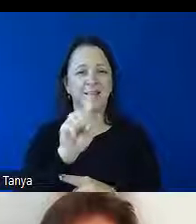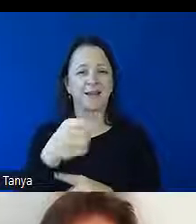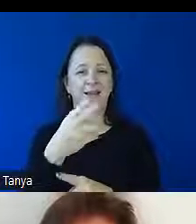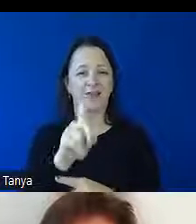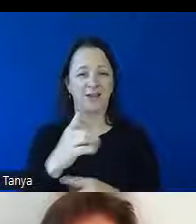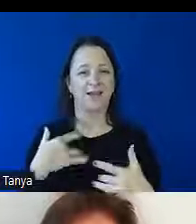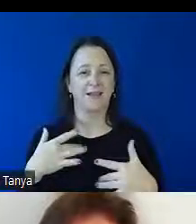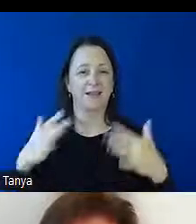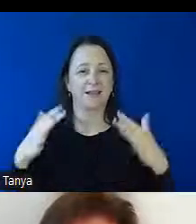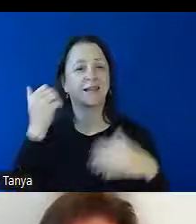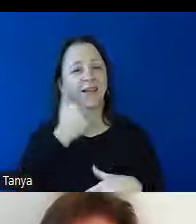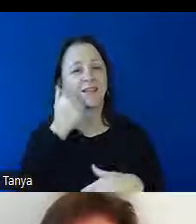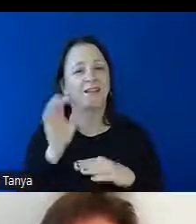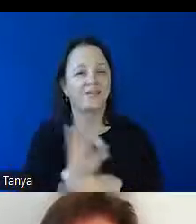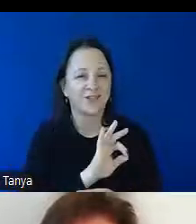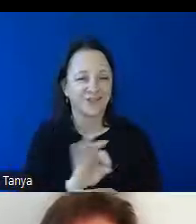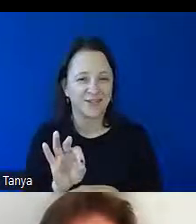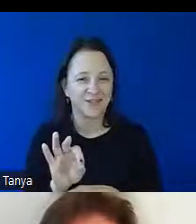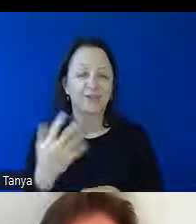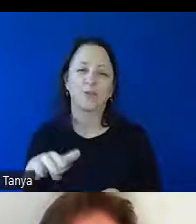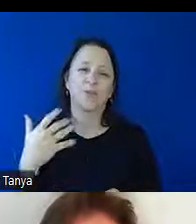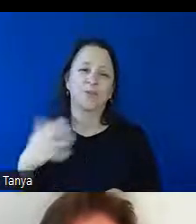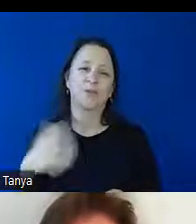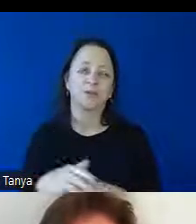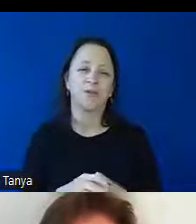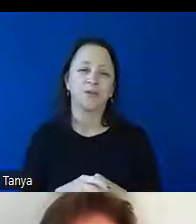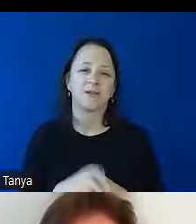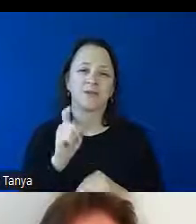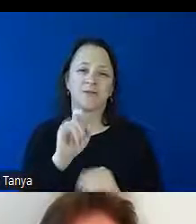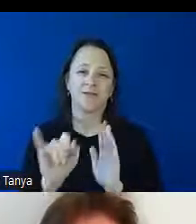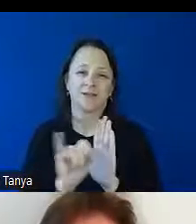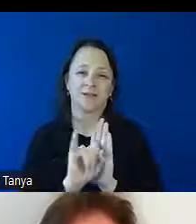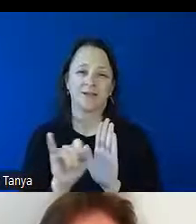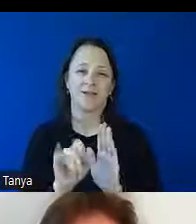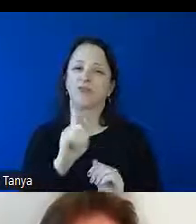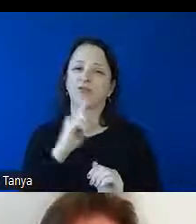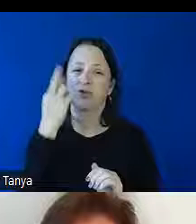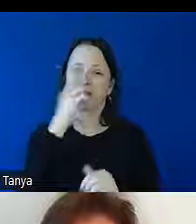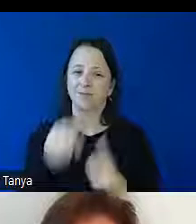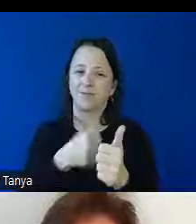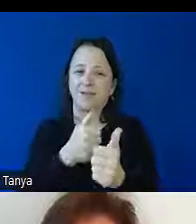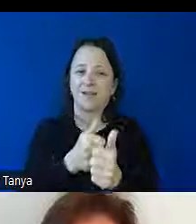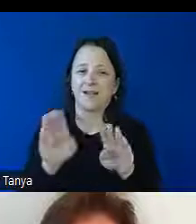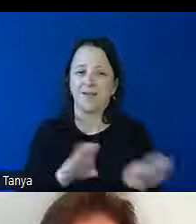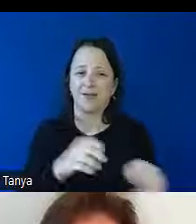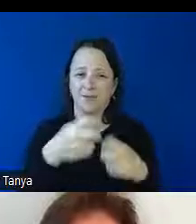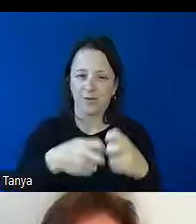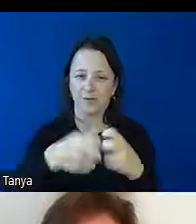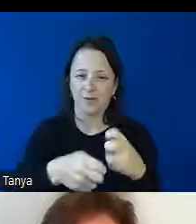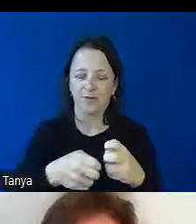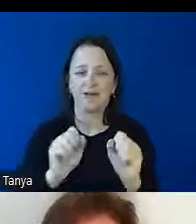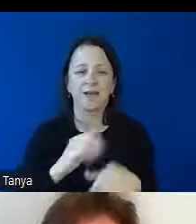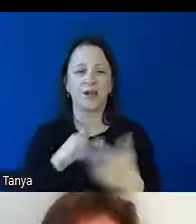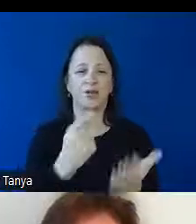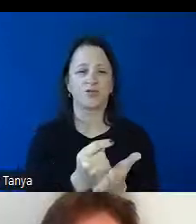anxiety on daily function is significant. So we need to identify the real reason behind behavioral symptoms so that they can all be